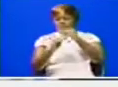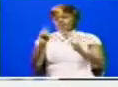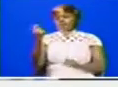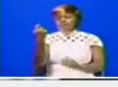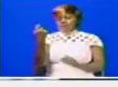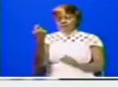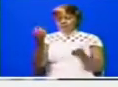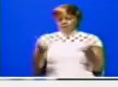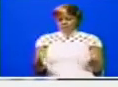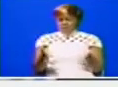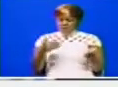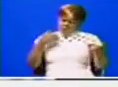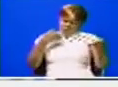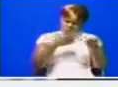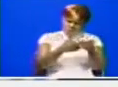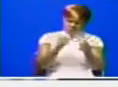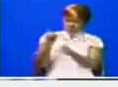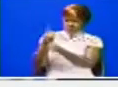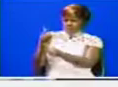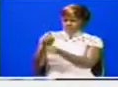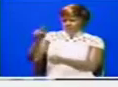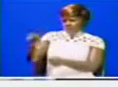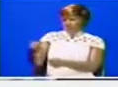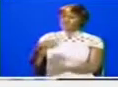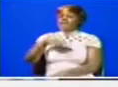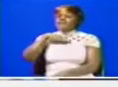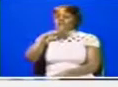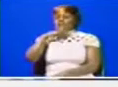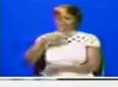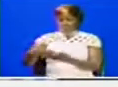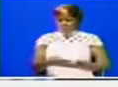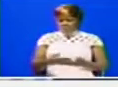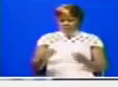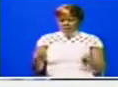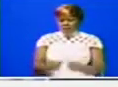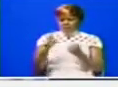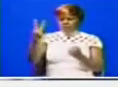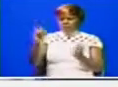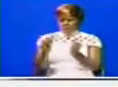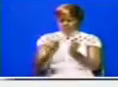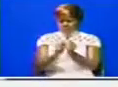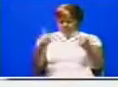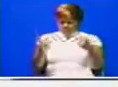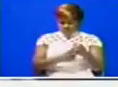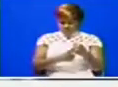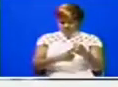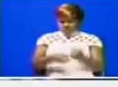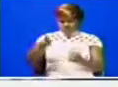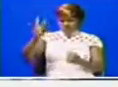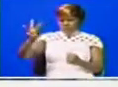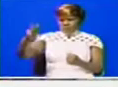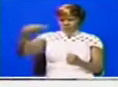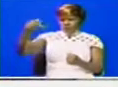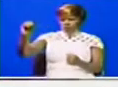Kenya, an estimated 11,000 deaths of children occurred in 2016, according to the WHO and